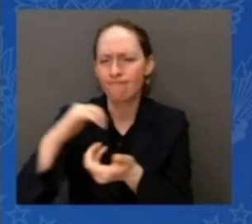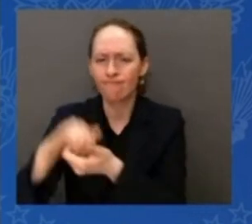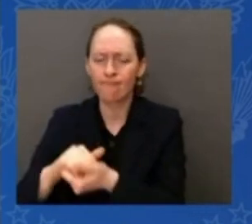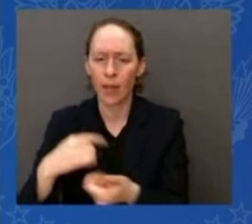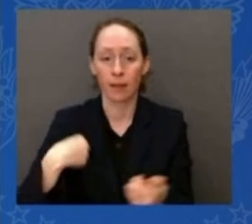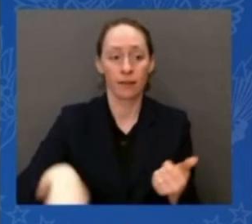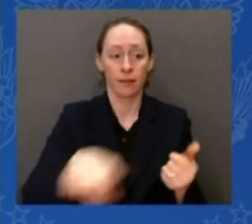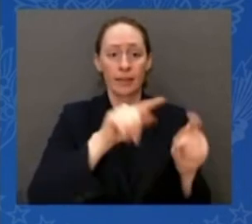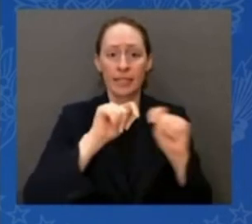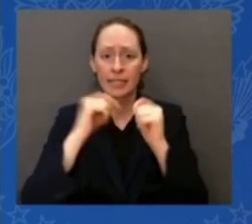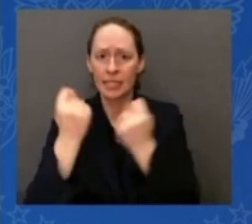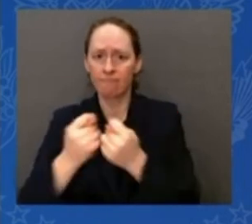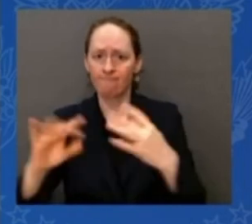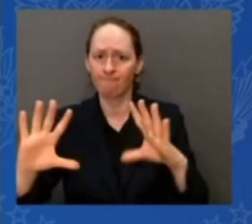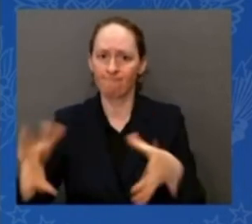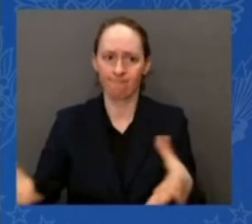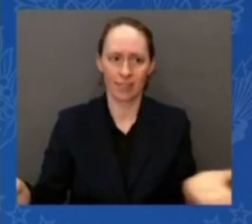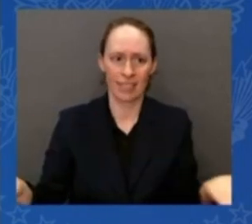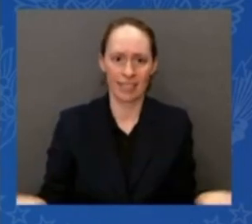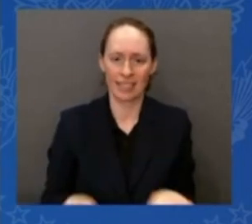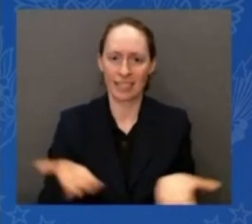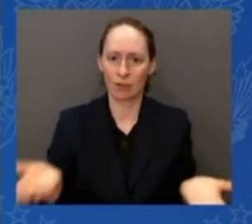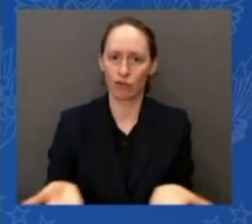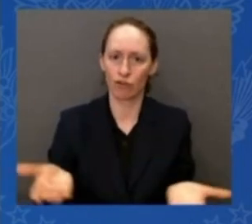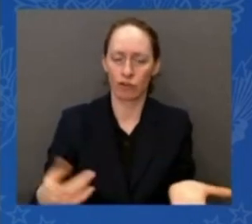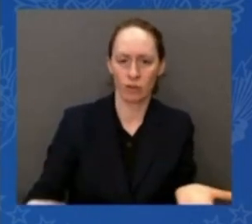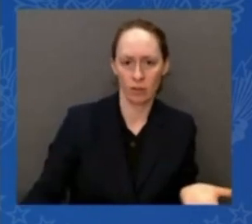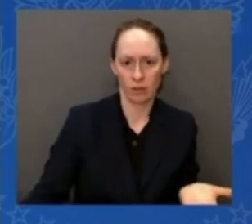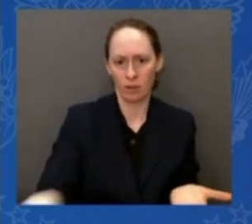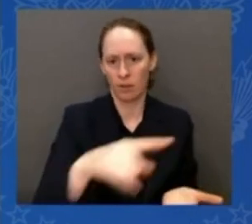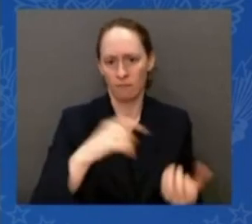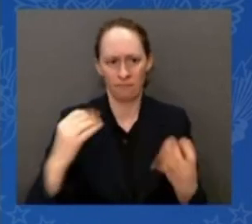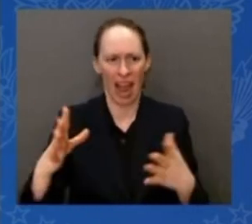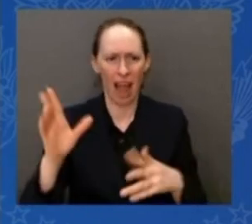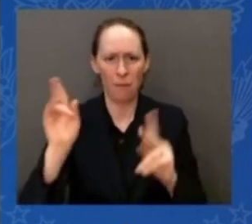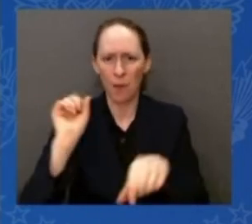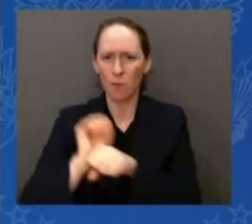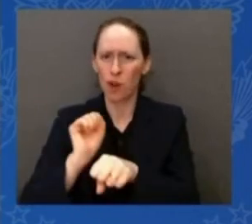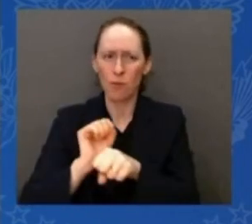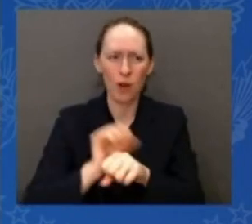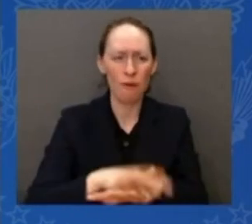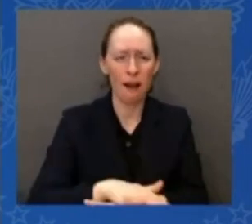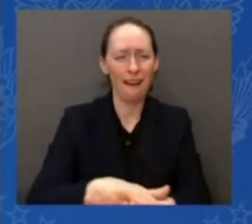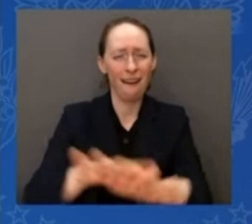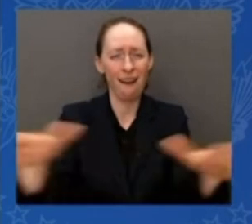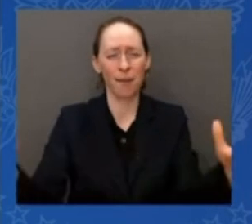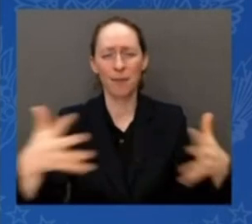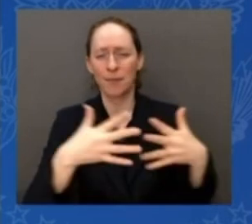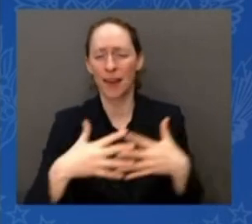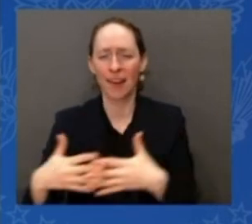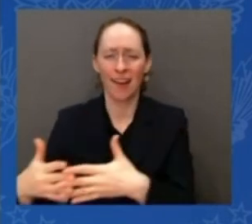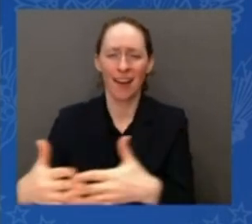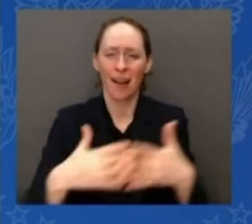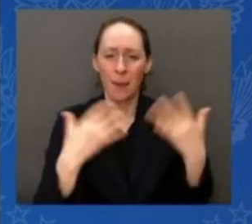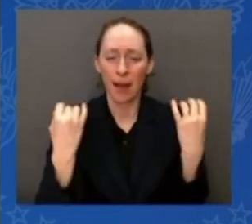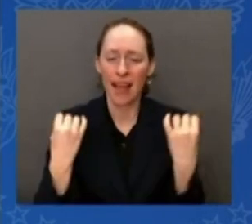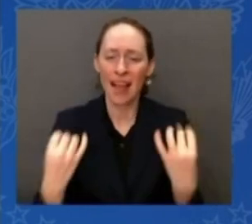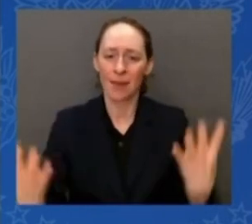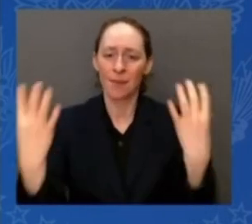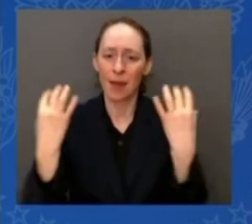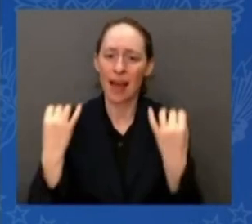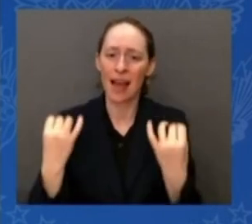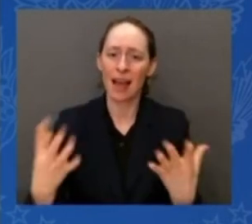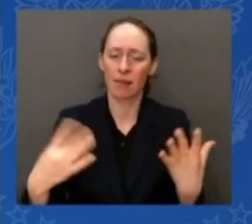country, especially the career staff who have devoted your lives to the mission of the DOL, you are the heart and soul of the department, and